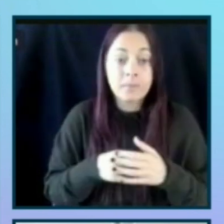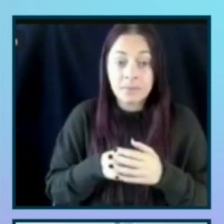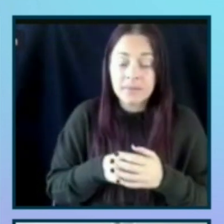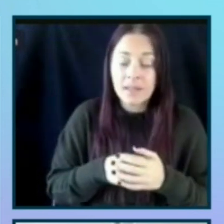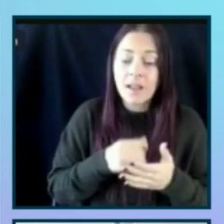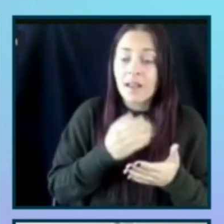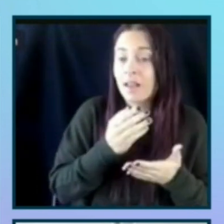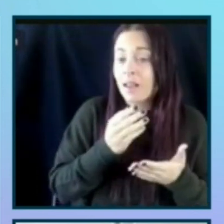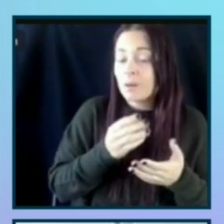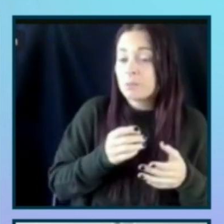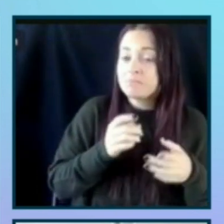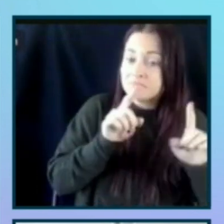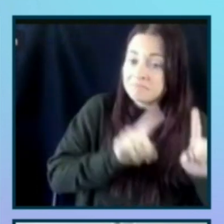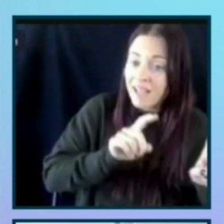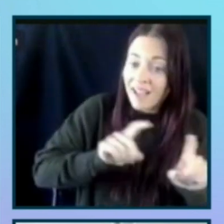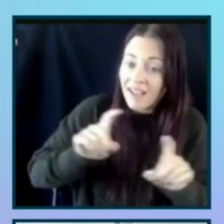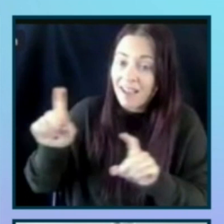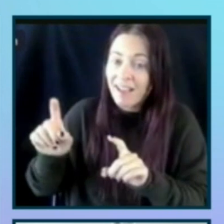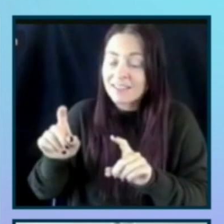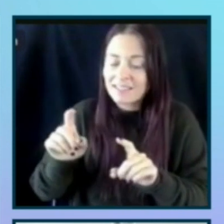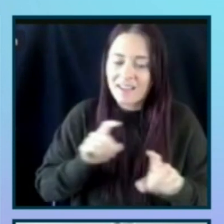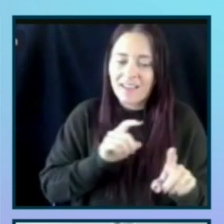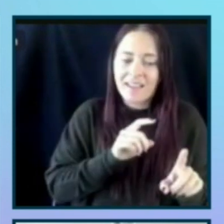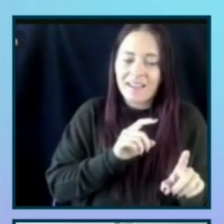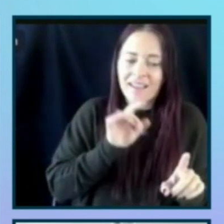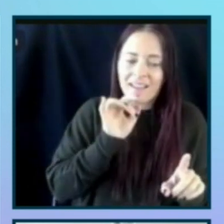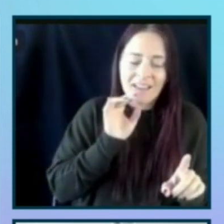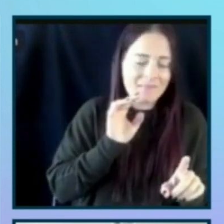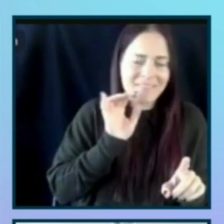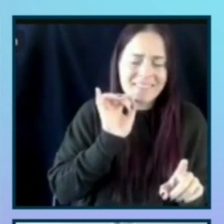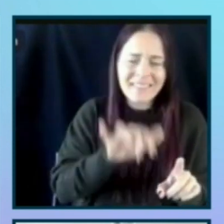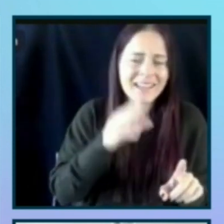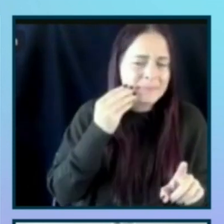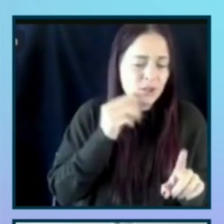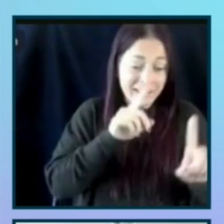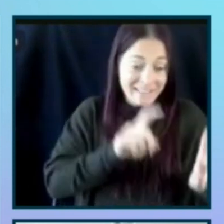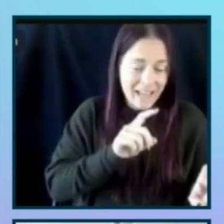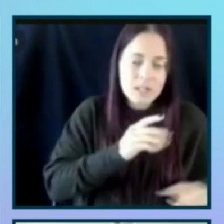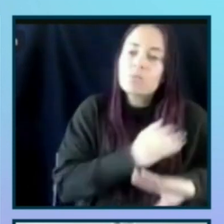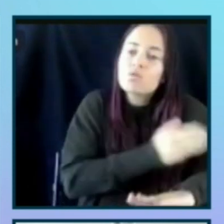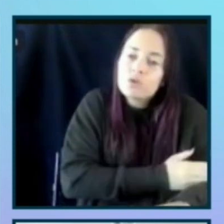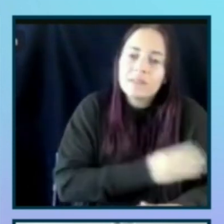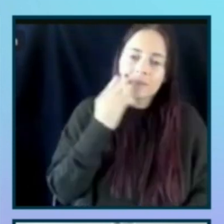with screen reader users, often they improve the experience for everyone, which is really great. So the